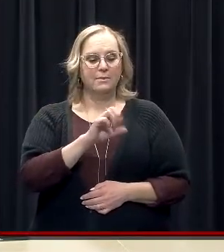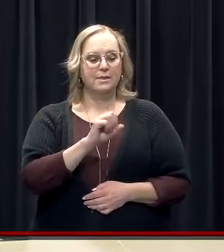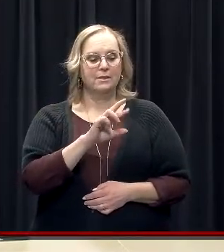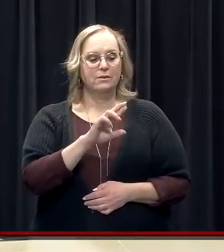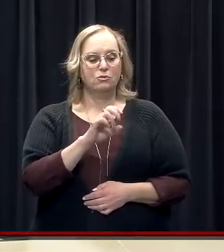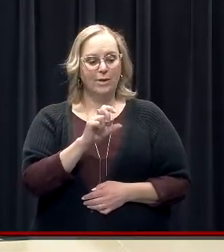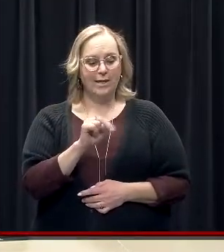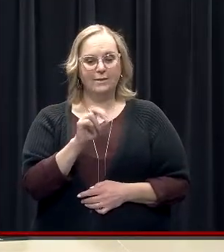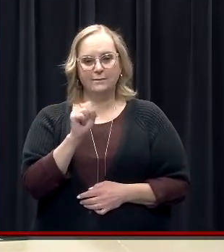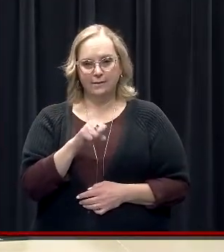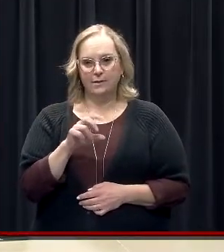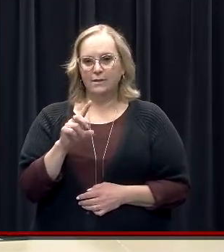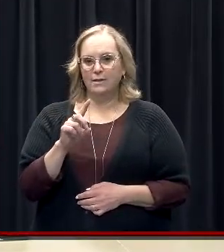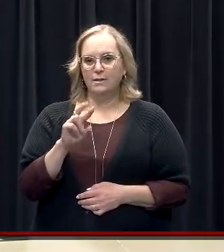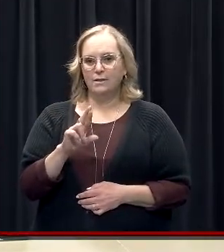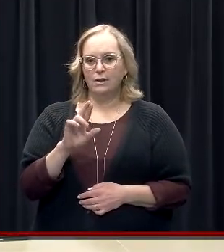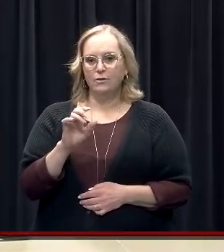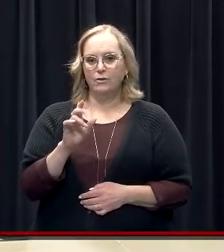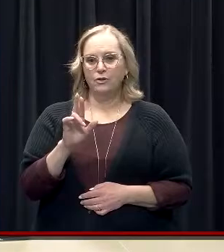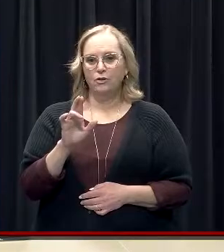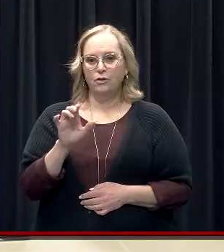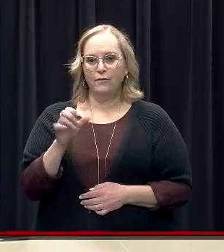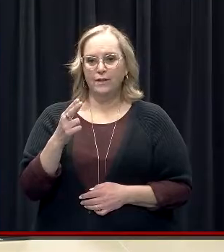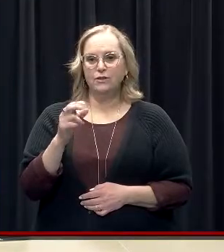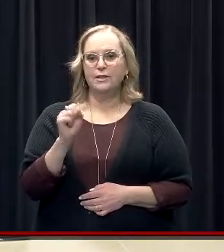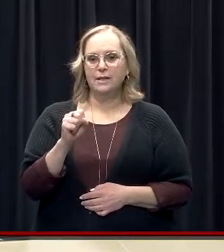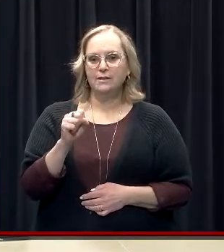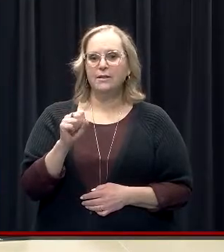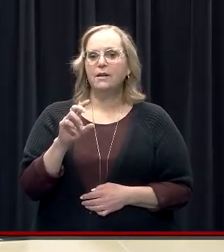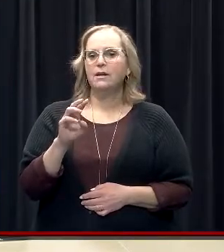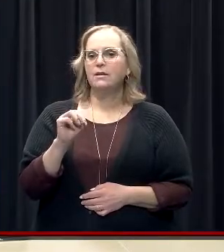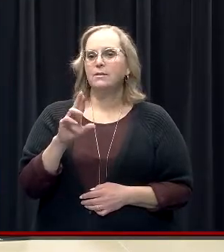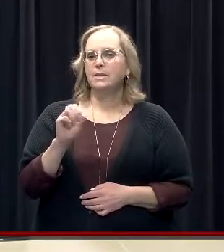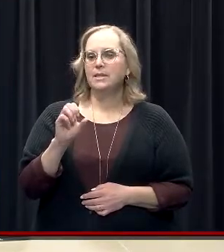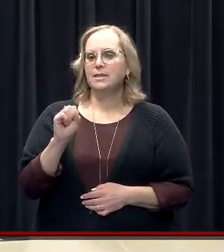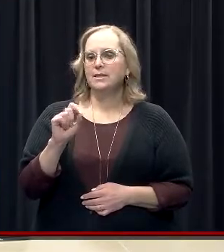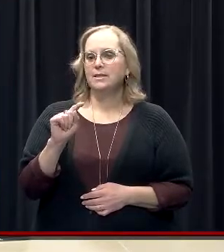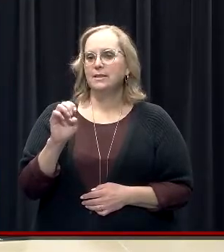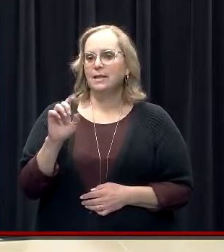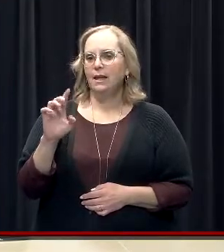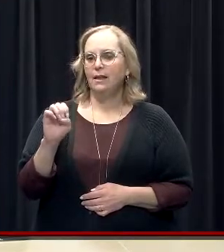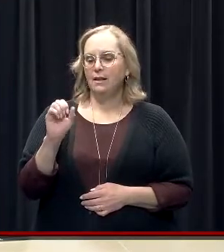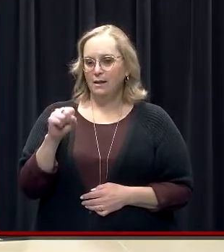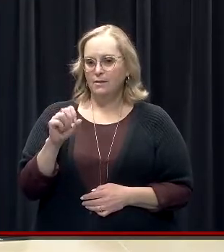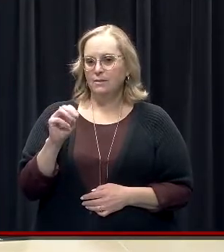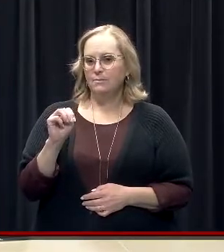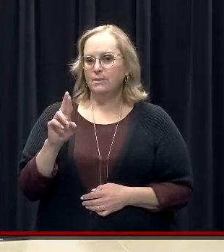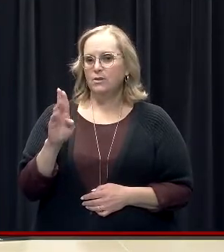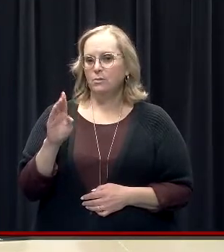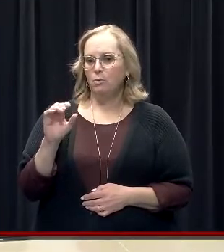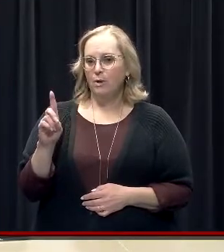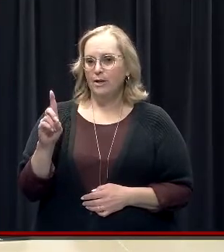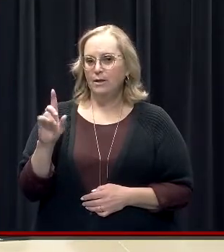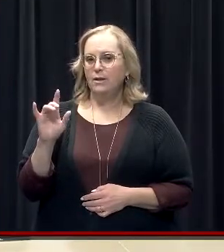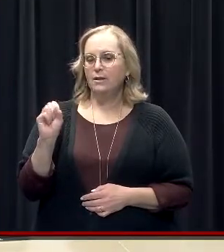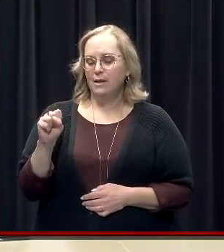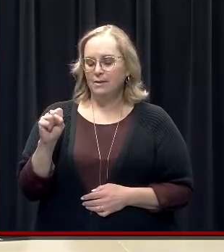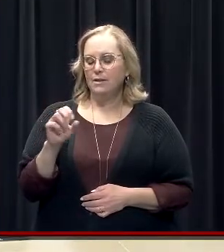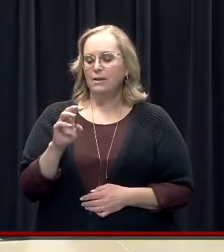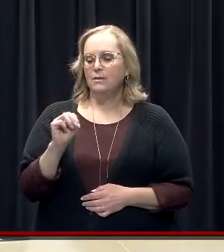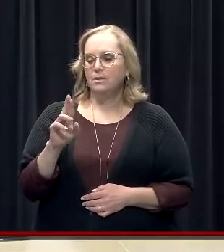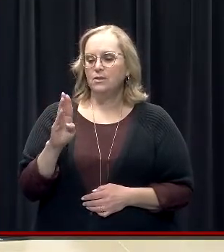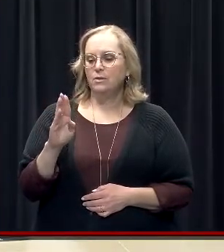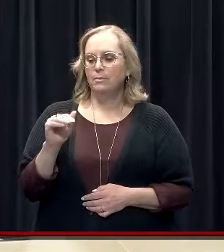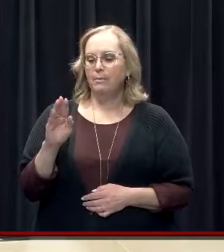Yes. Dr. Yurkovich, Yes. Mrs. Steele, Yes. Mr. Boyd, Yes. Mr. Babbitt, Yes.